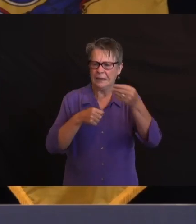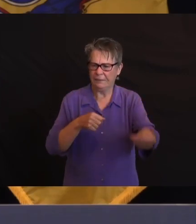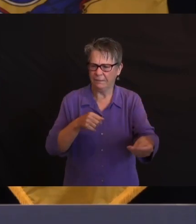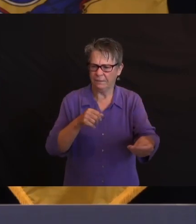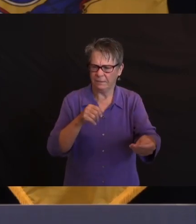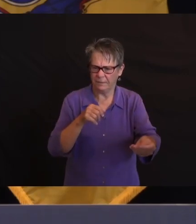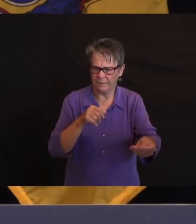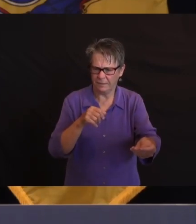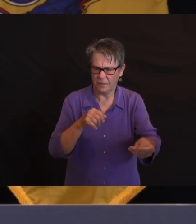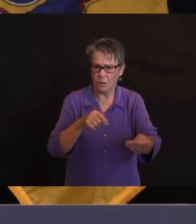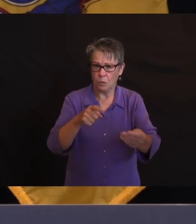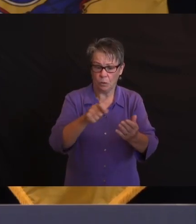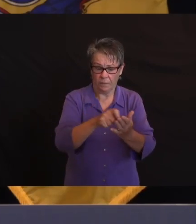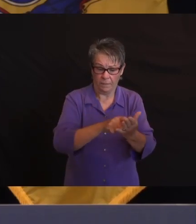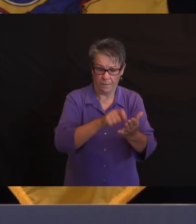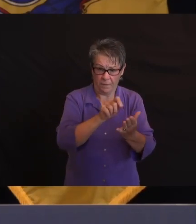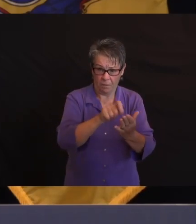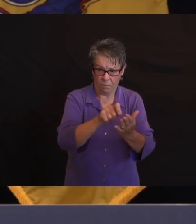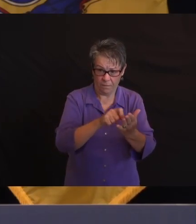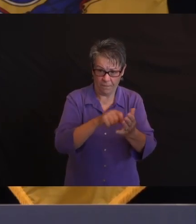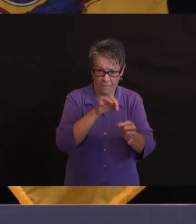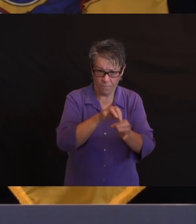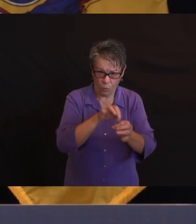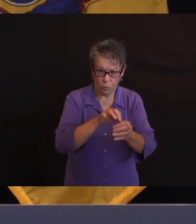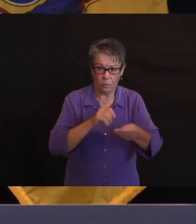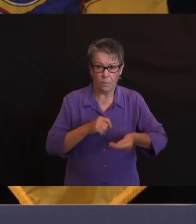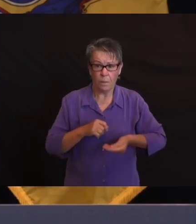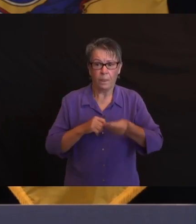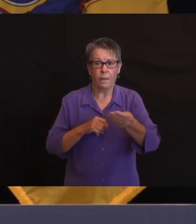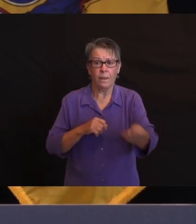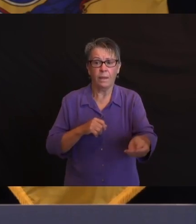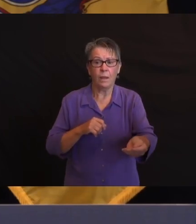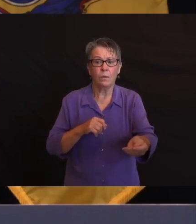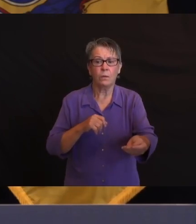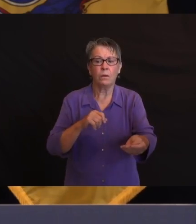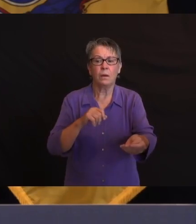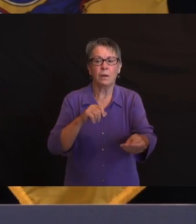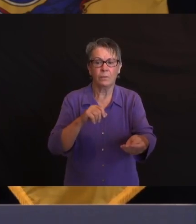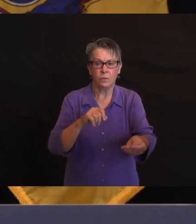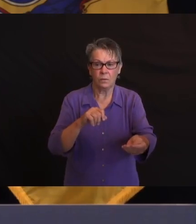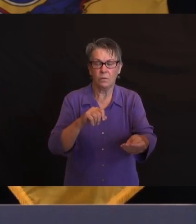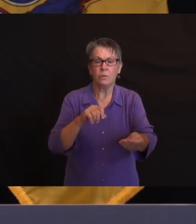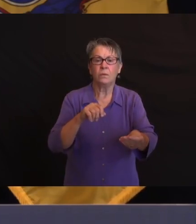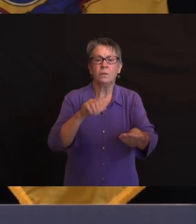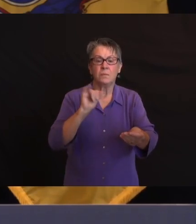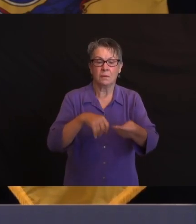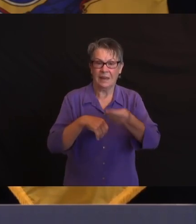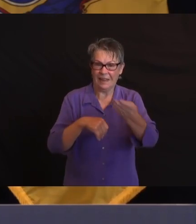days, as we did in the primary, to count the ballots. We've also allowed pre-early counting,